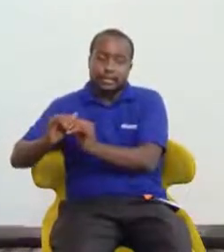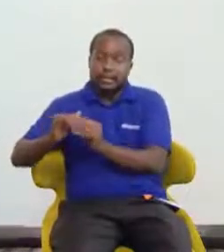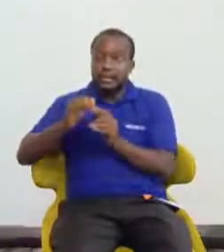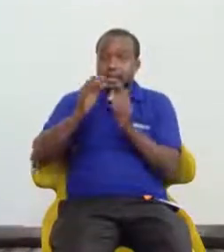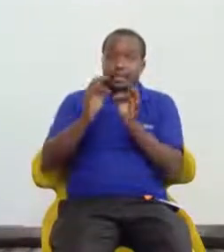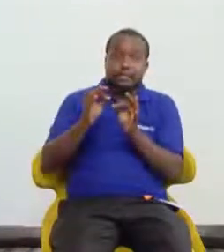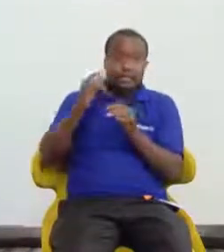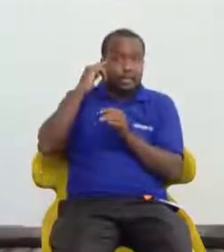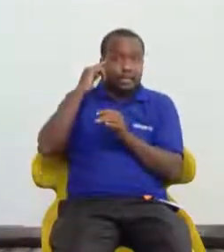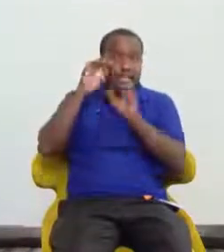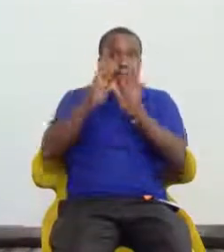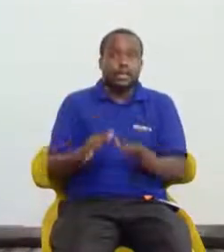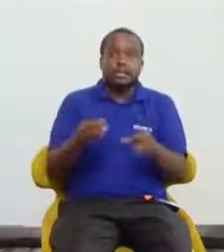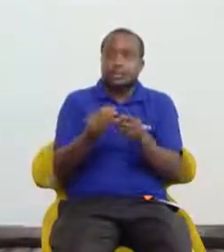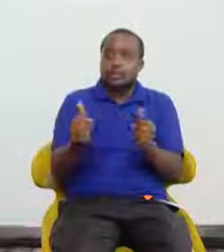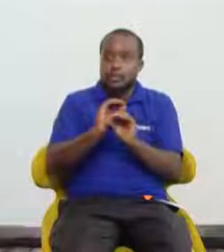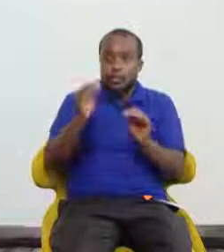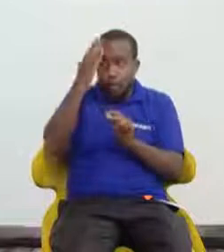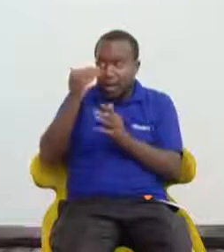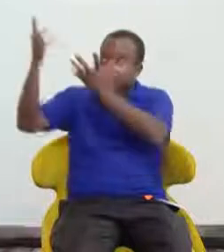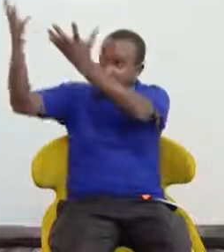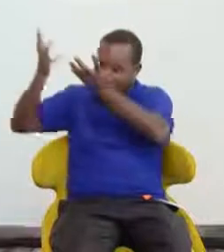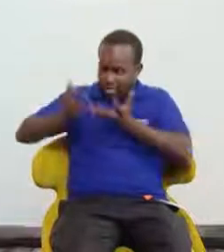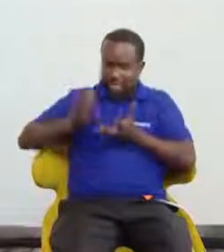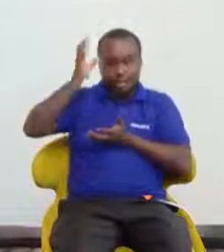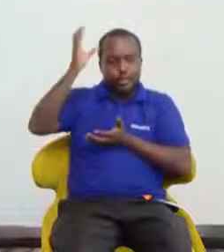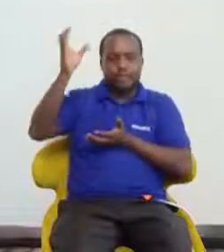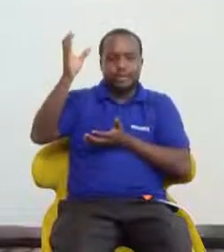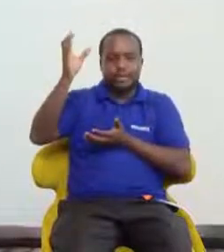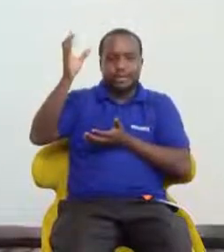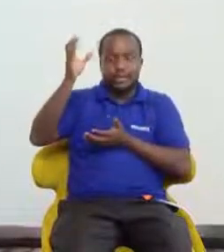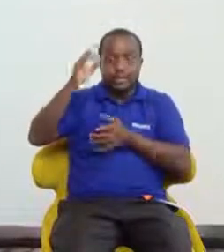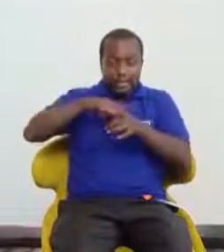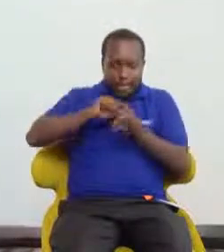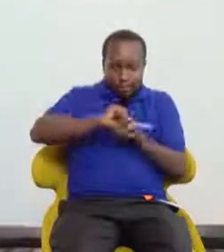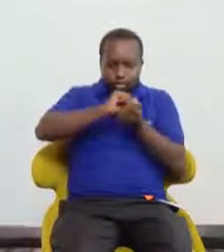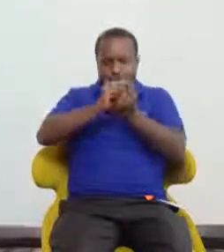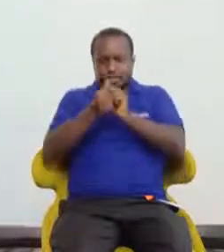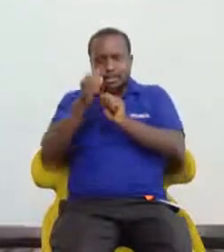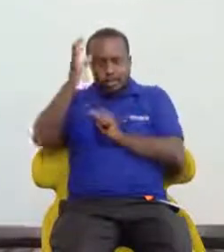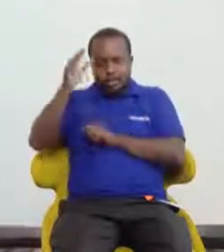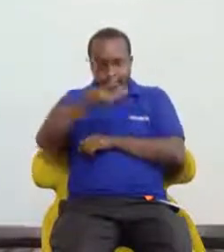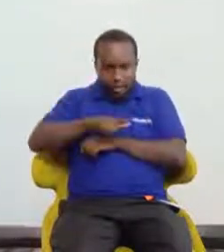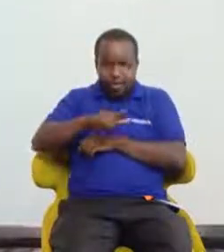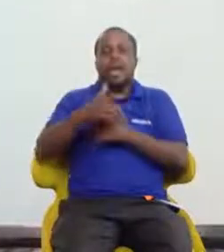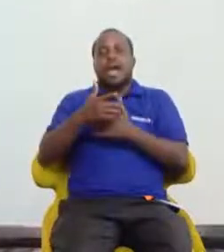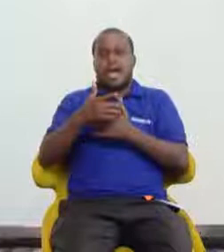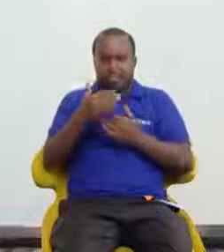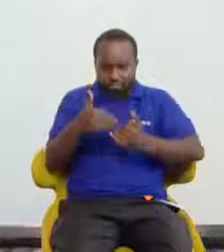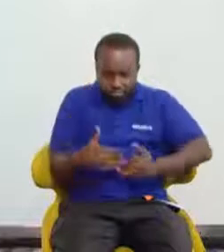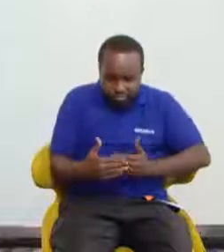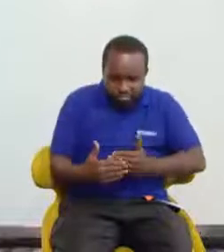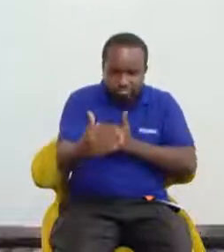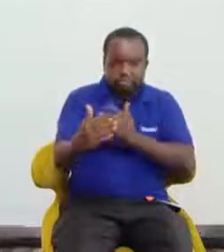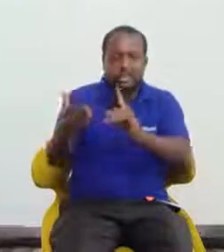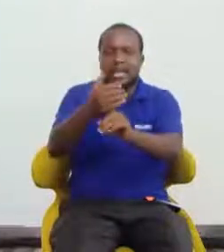importing solutions is because we even imported the concept. The minute we localize the concept, we create local solutions, and we'll begin to